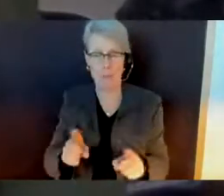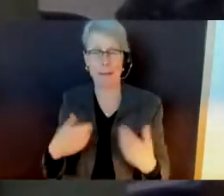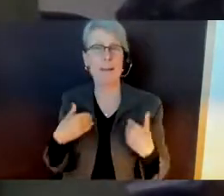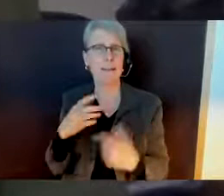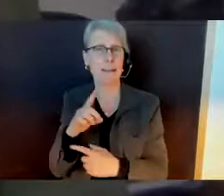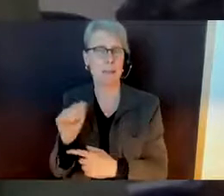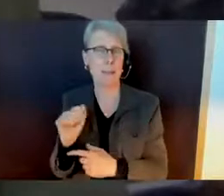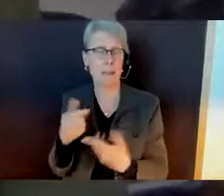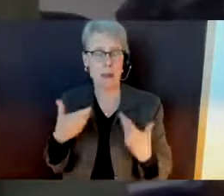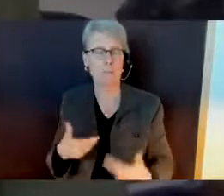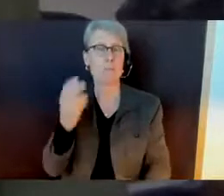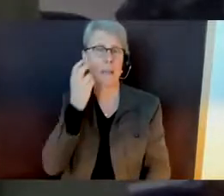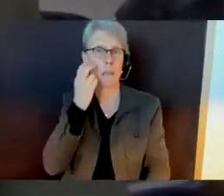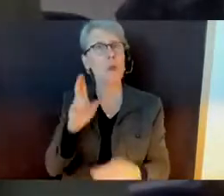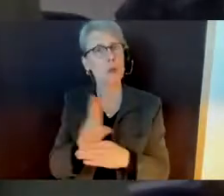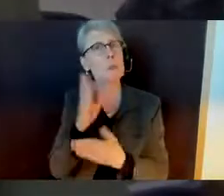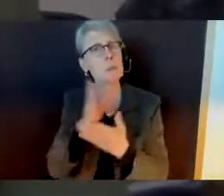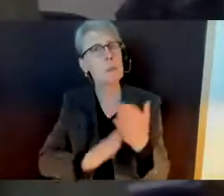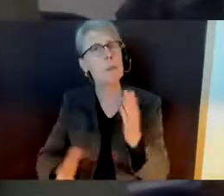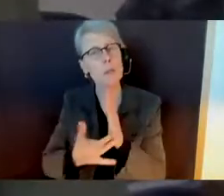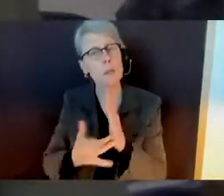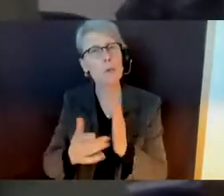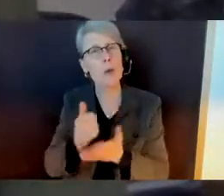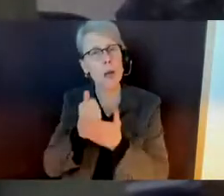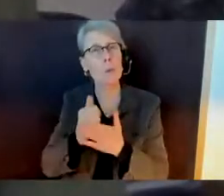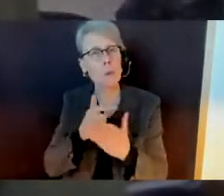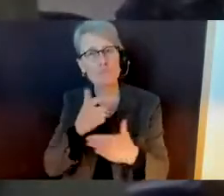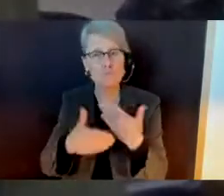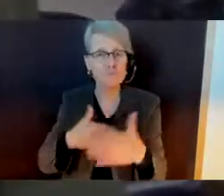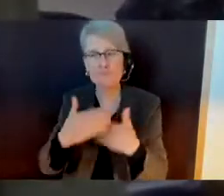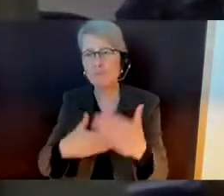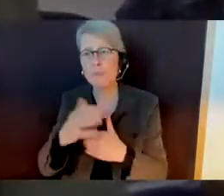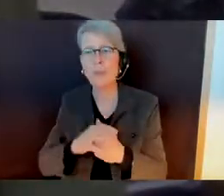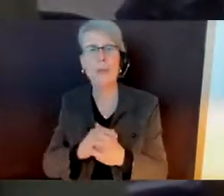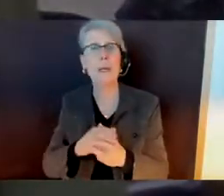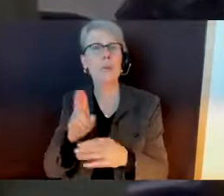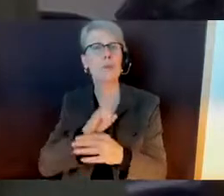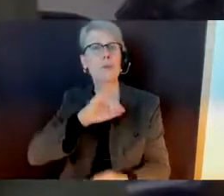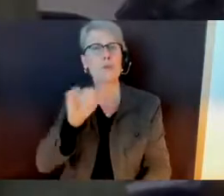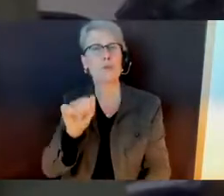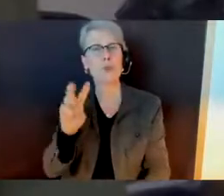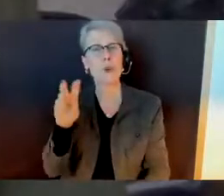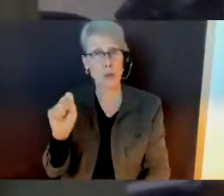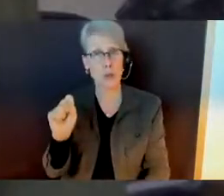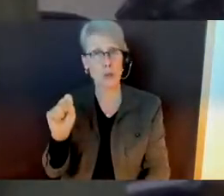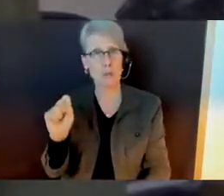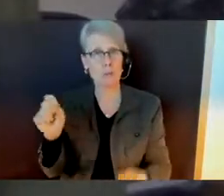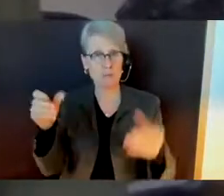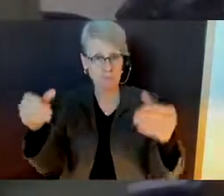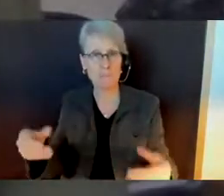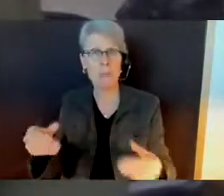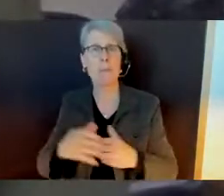disability. I am blind. I am using some assistive technology to help me out today. I'm a JAWS user, in fact.